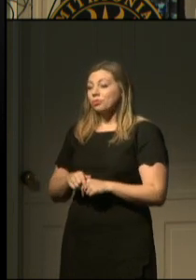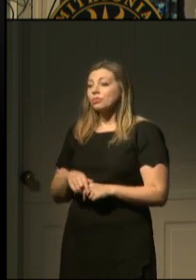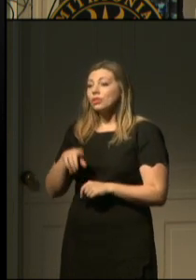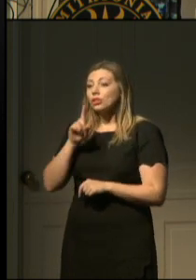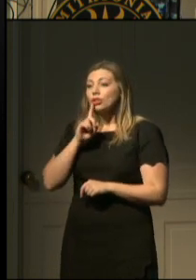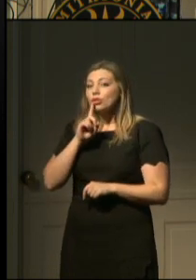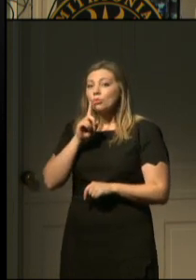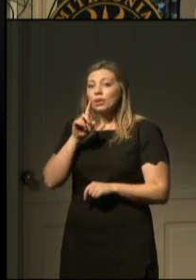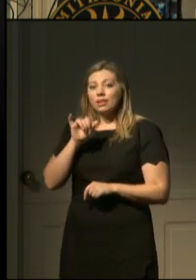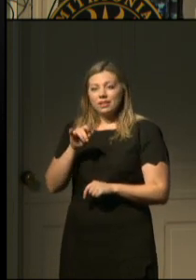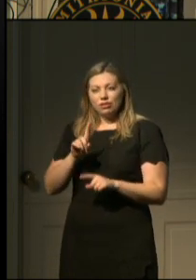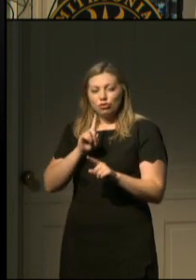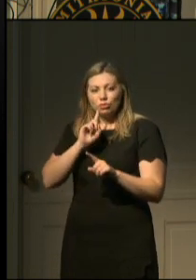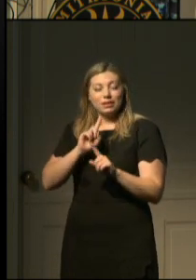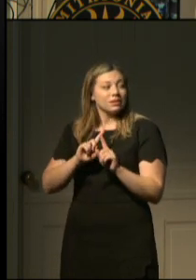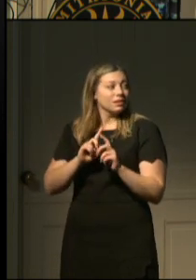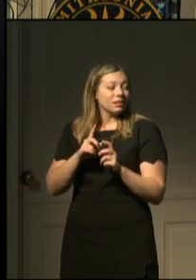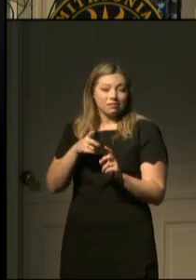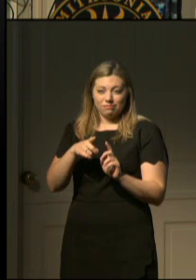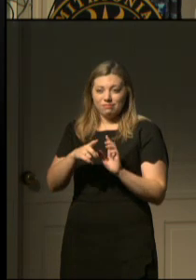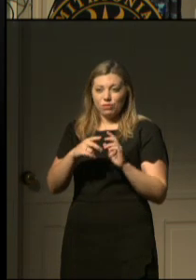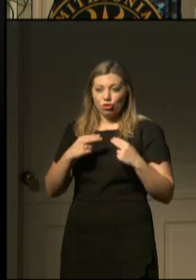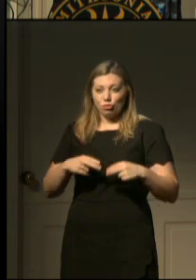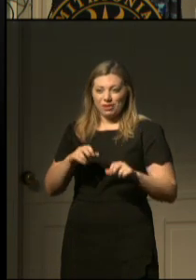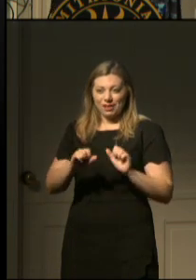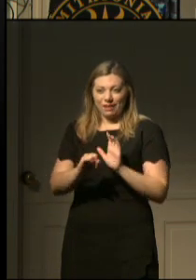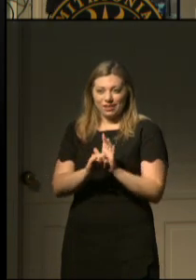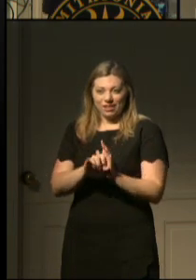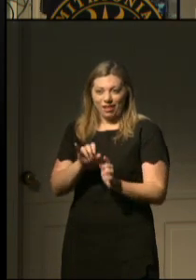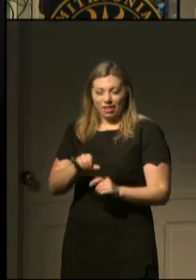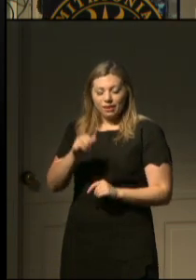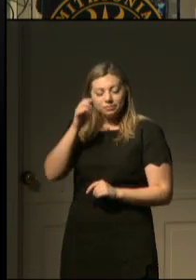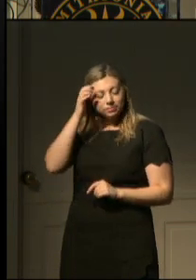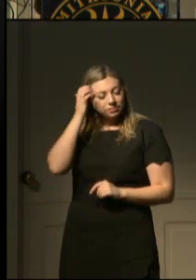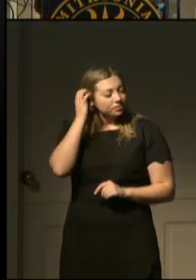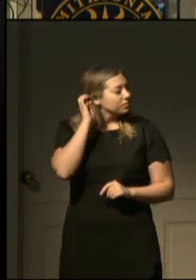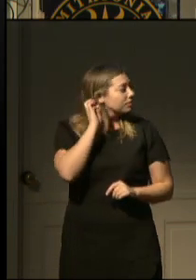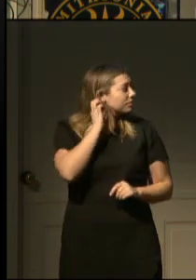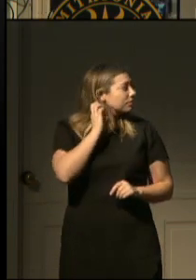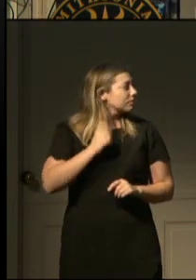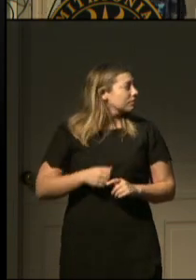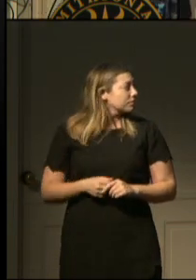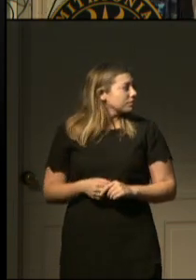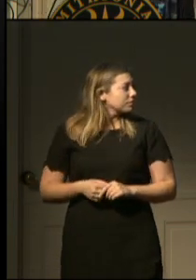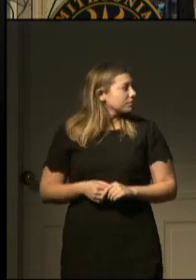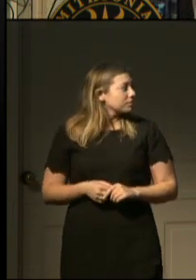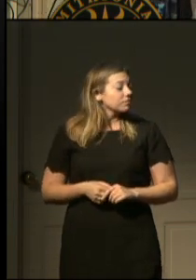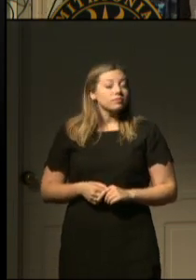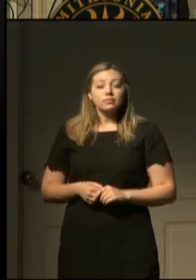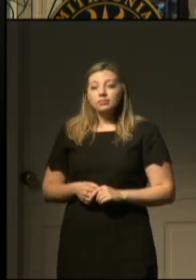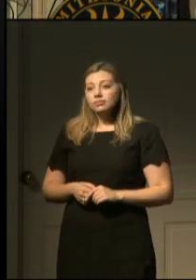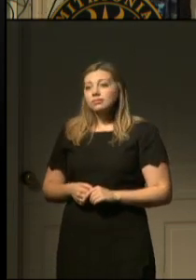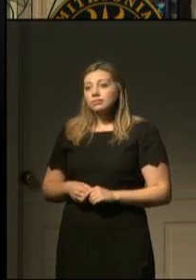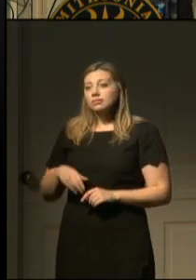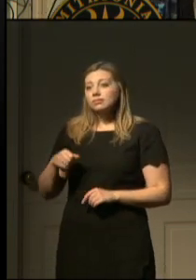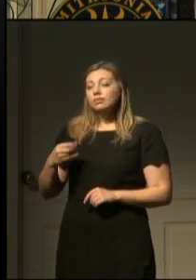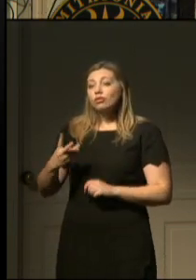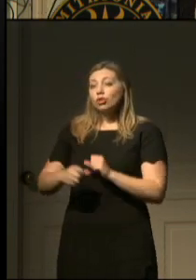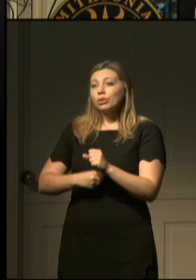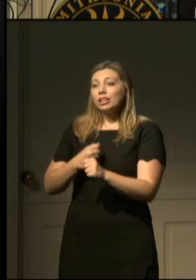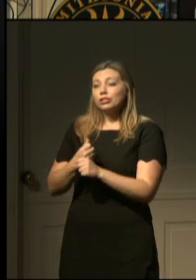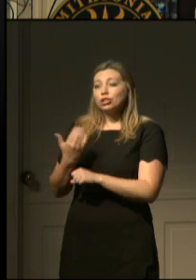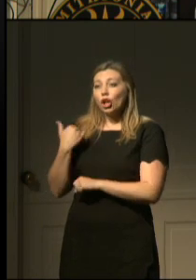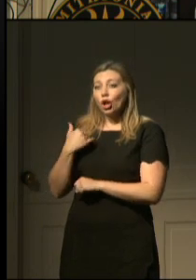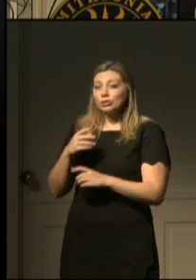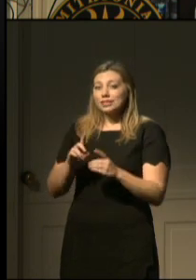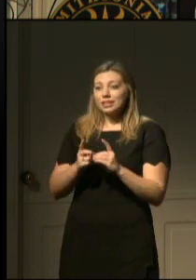species that are very difficult for humans to identify. A couple of years ago, our Digitization Program Office